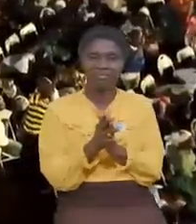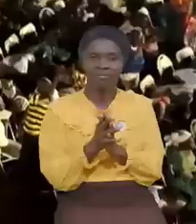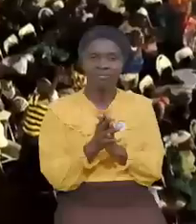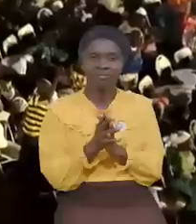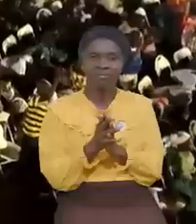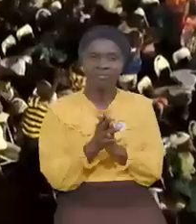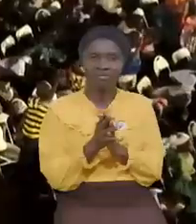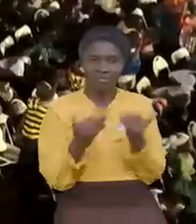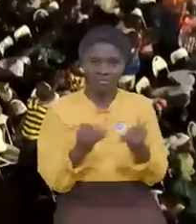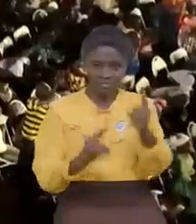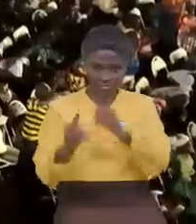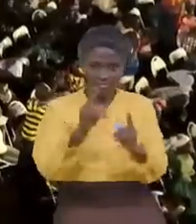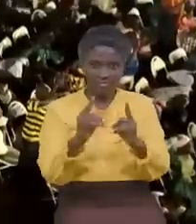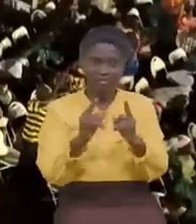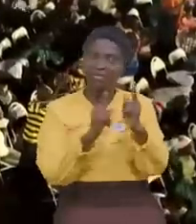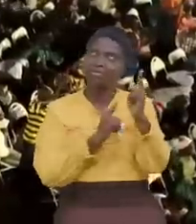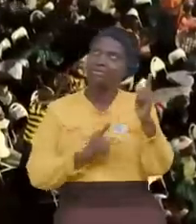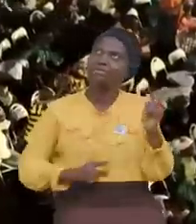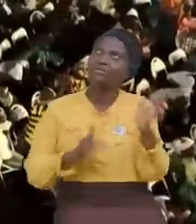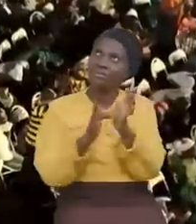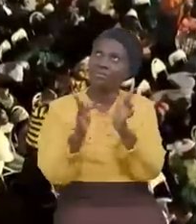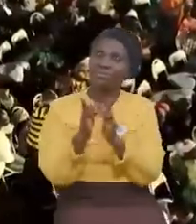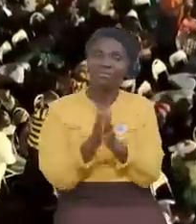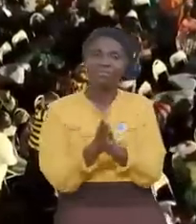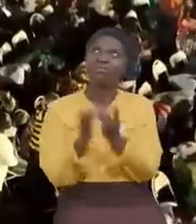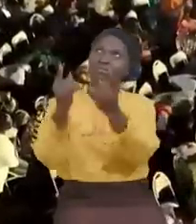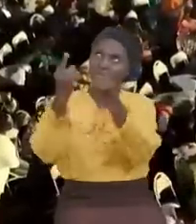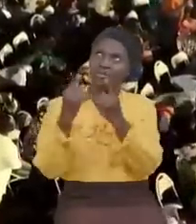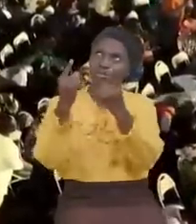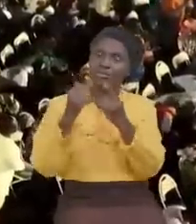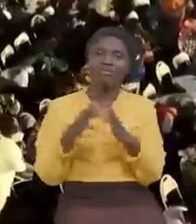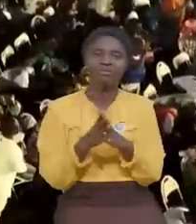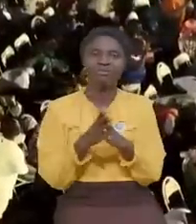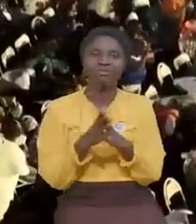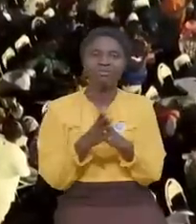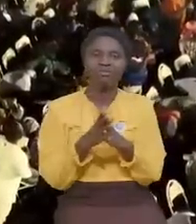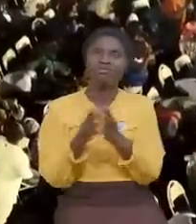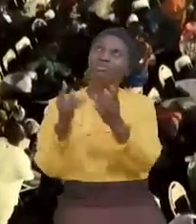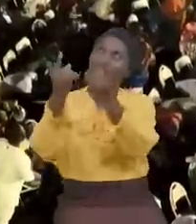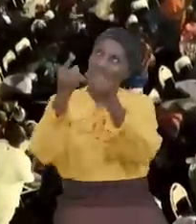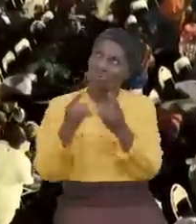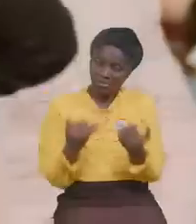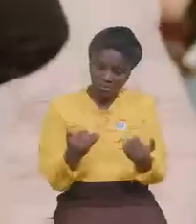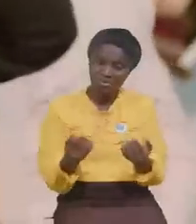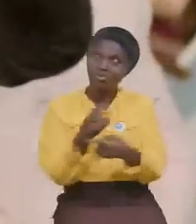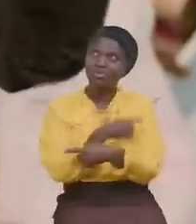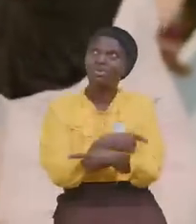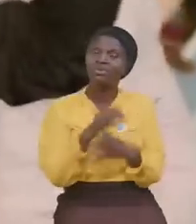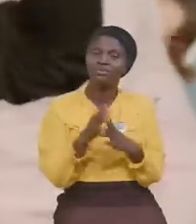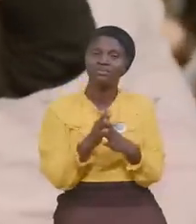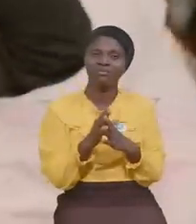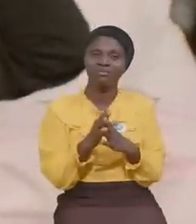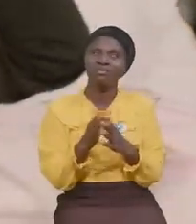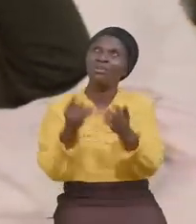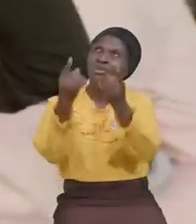Say, Lord Jesus, come in. Come in today. Come in